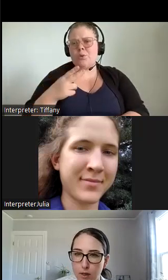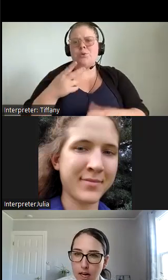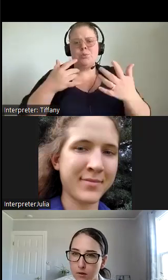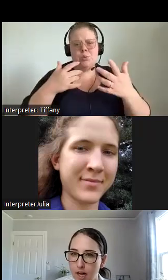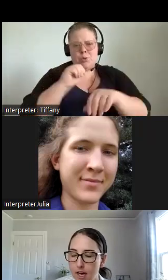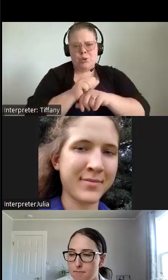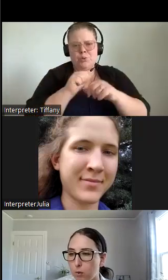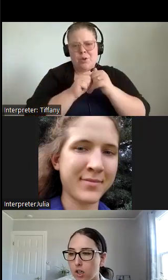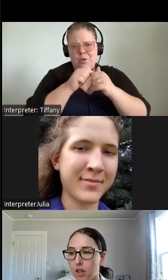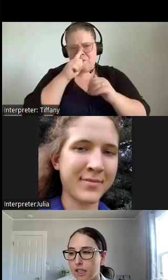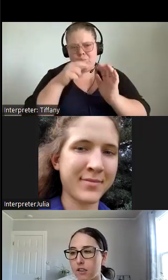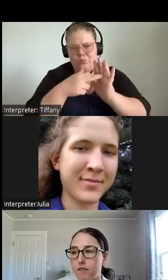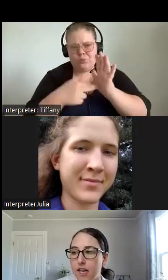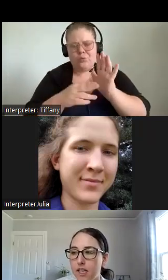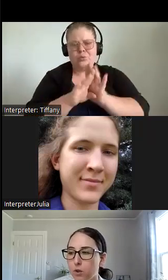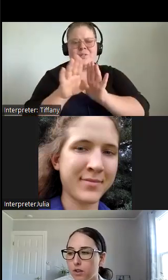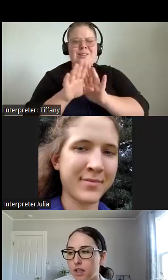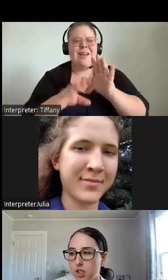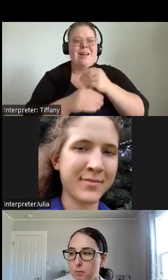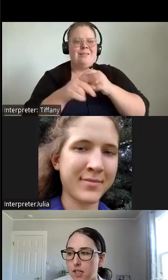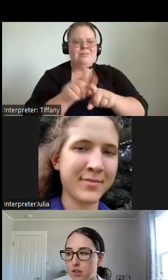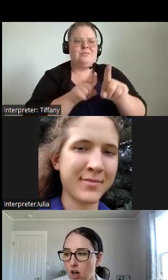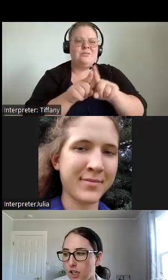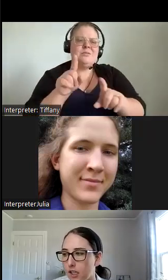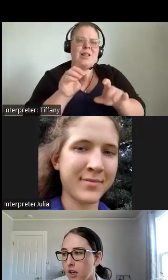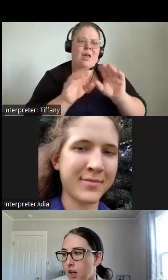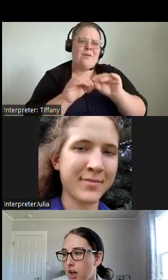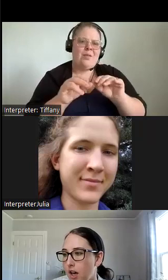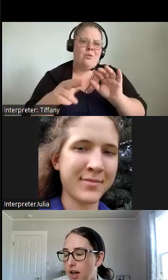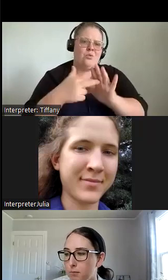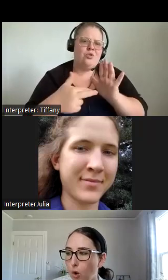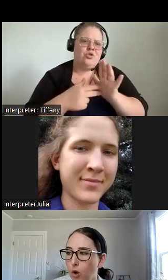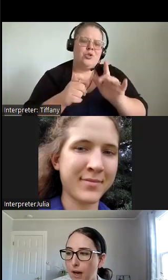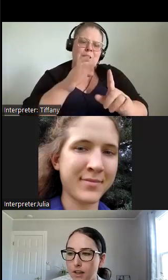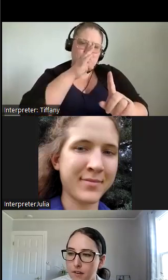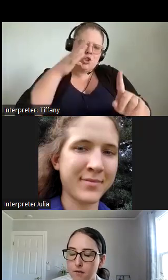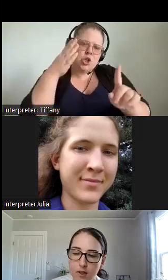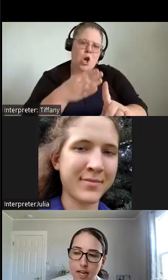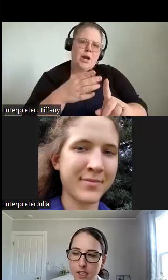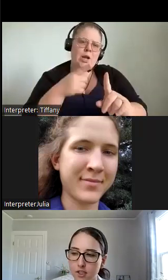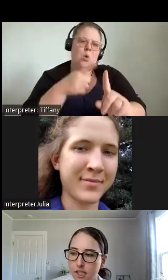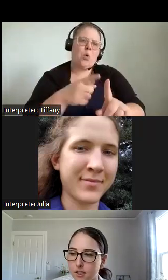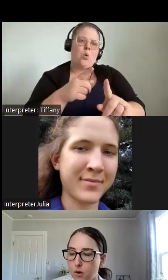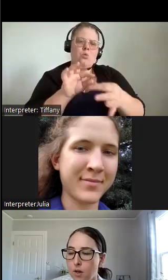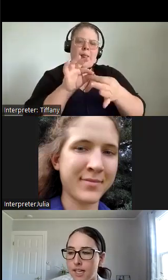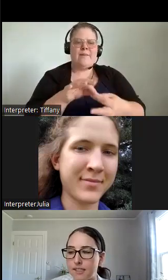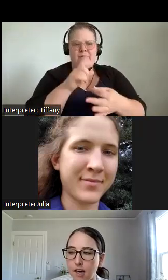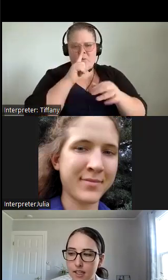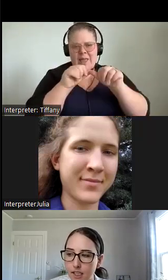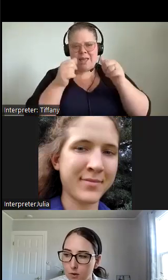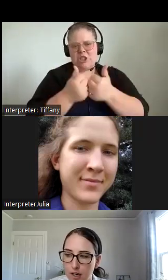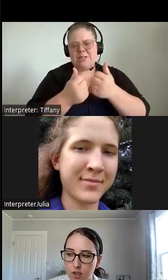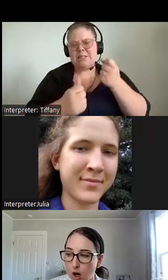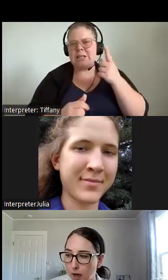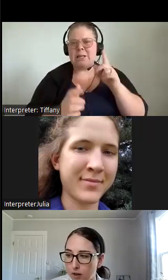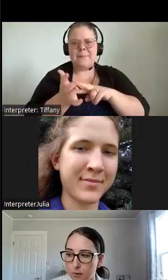wanted to point out that we're currently clarifying in rule that this should be a targeted goal relevant for the agency. So it does not